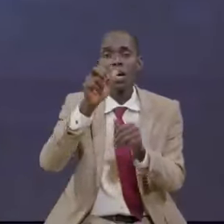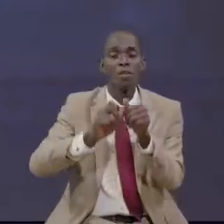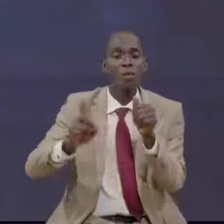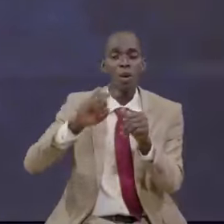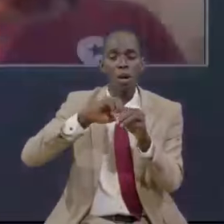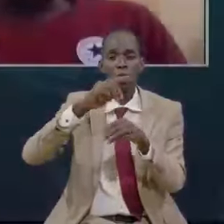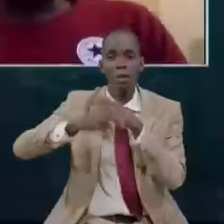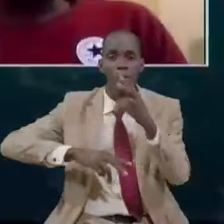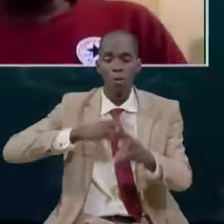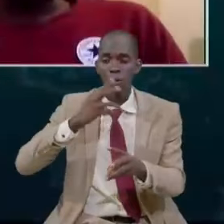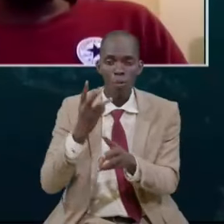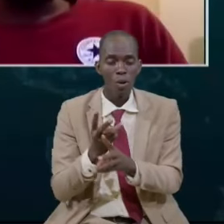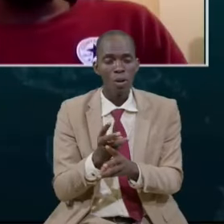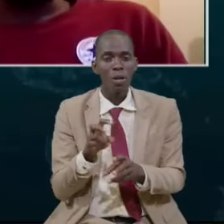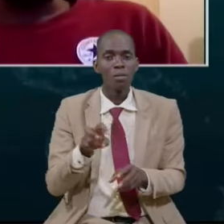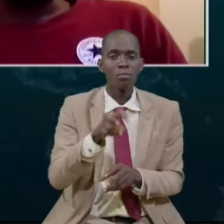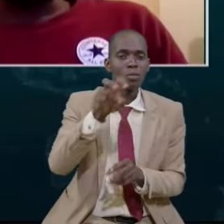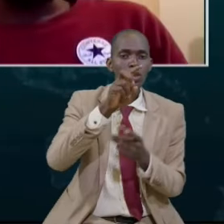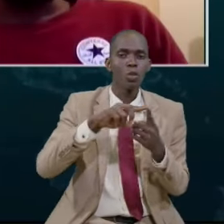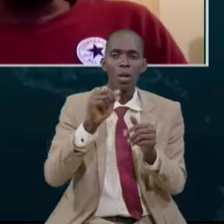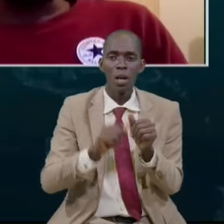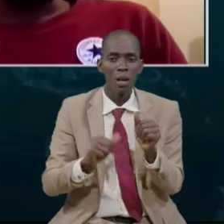every city in the world?